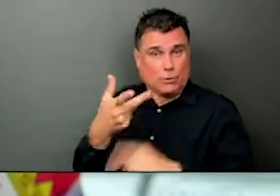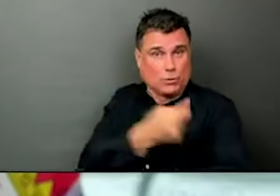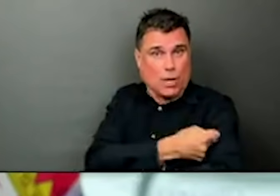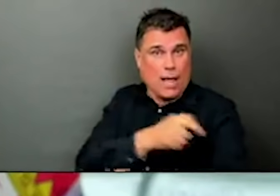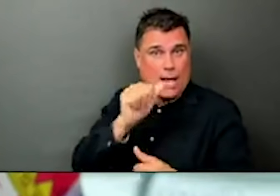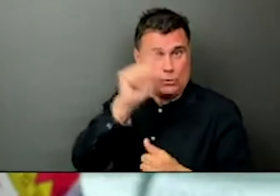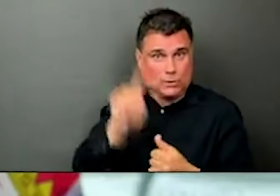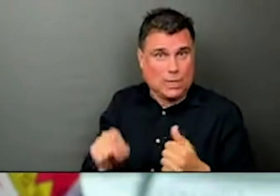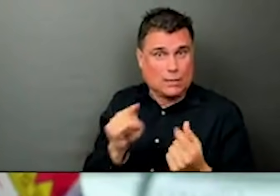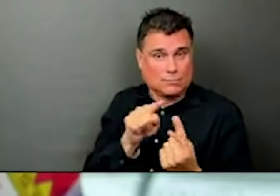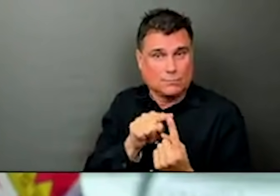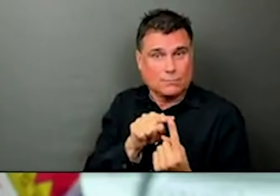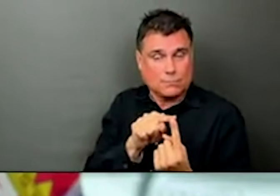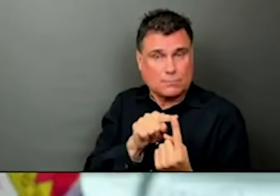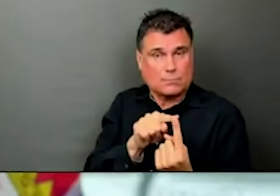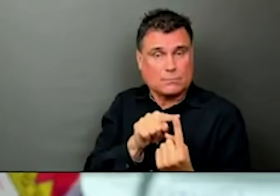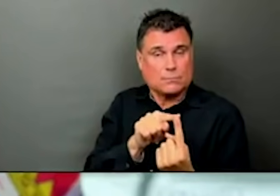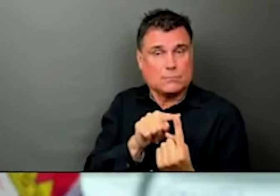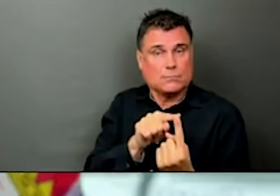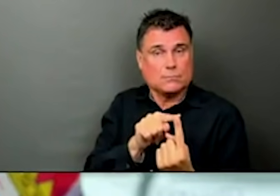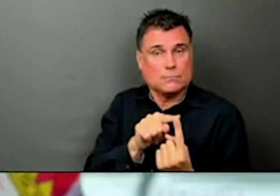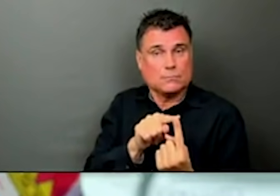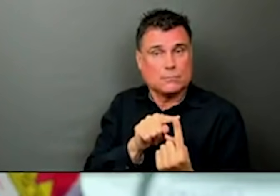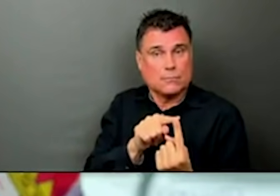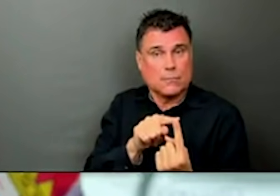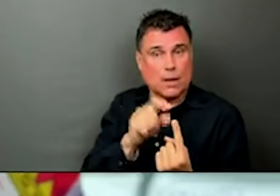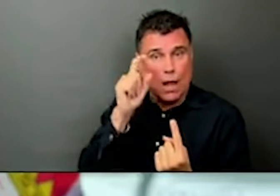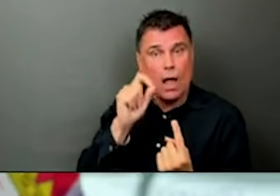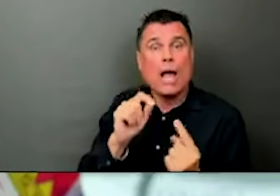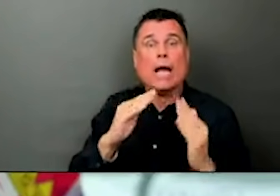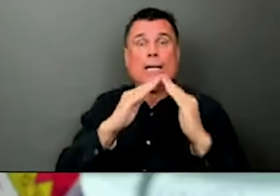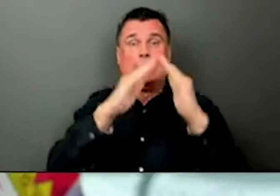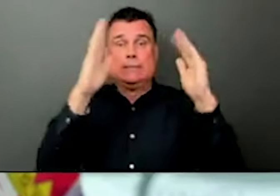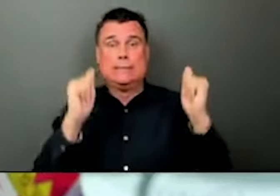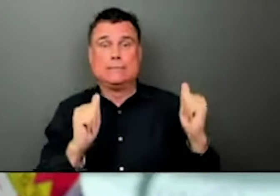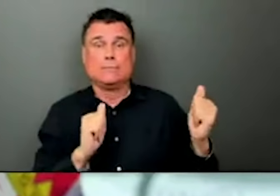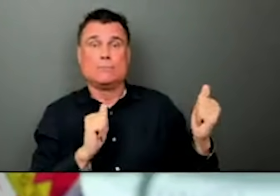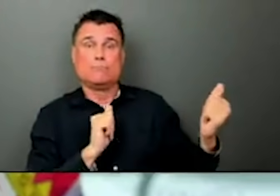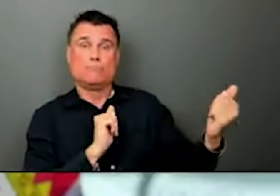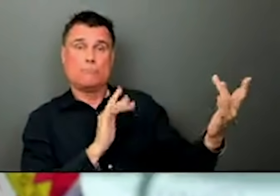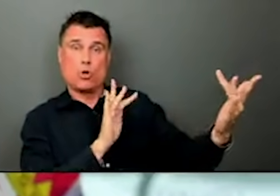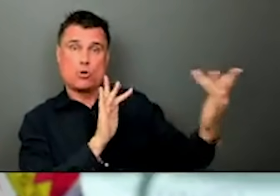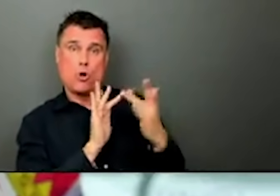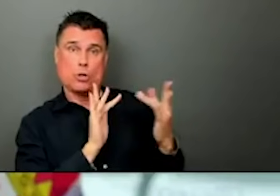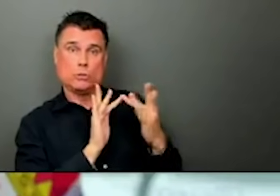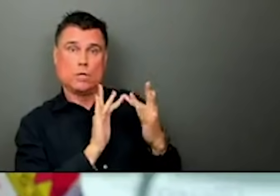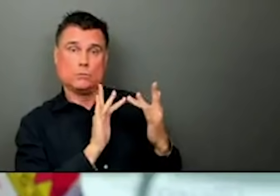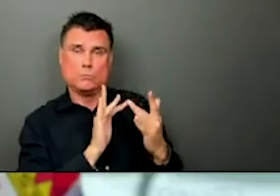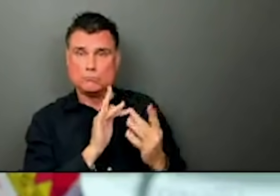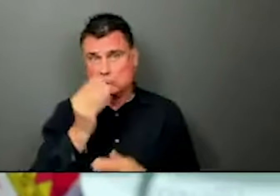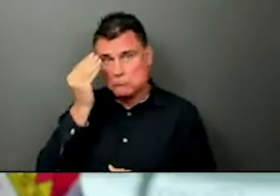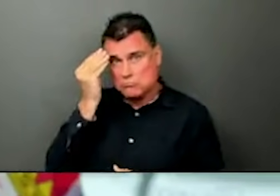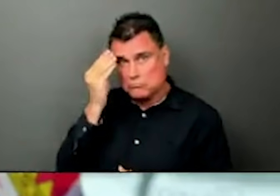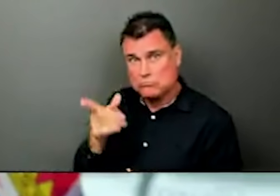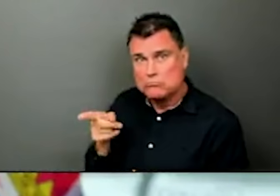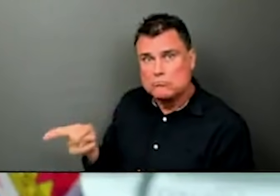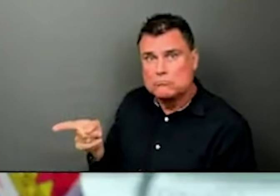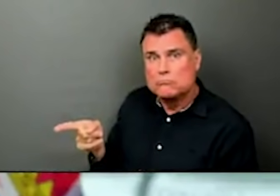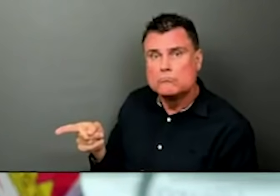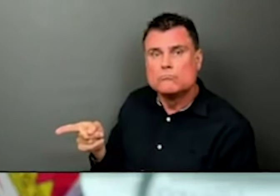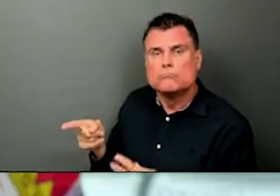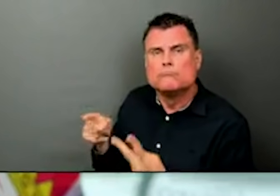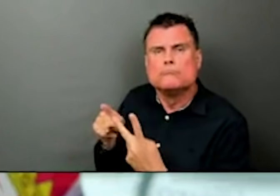hearing from a lot of people different reasons for why they are still concerned. Will the province provide any